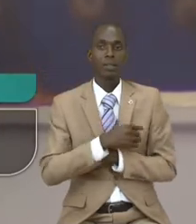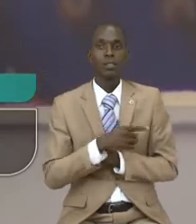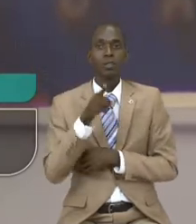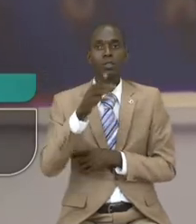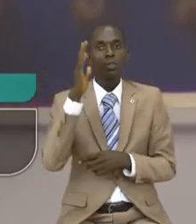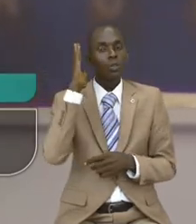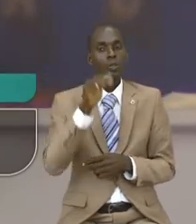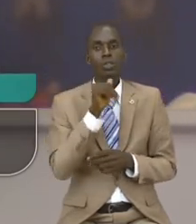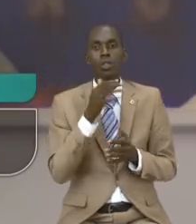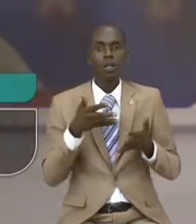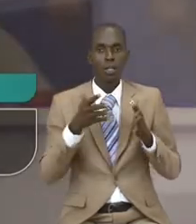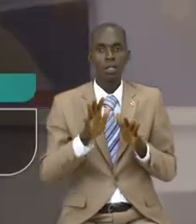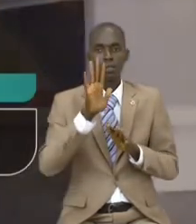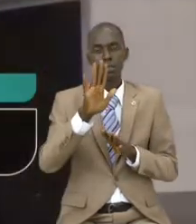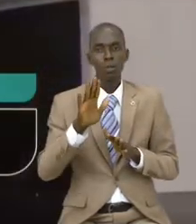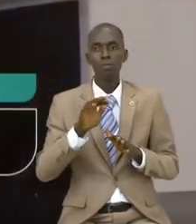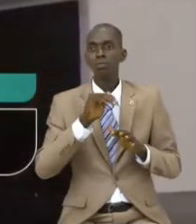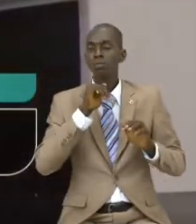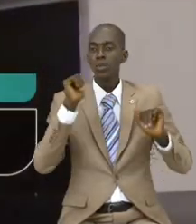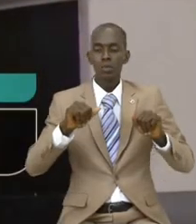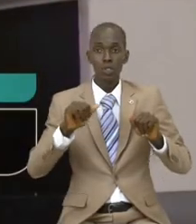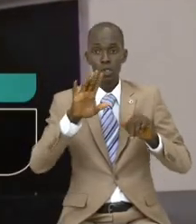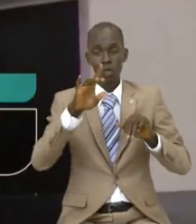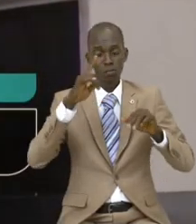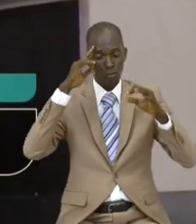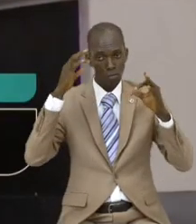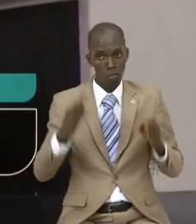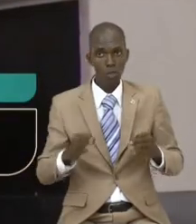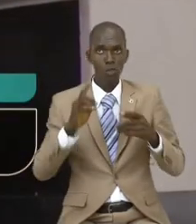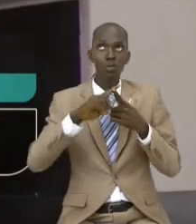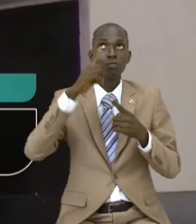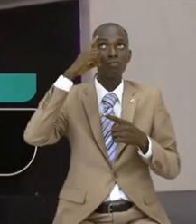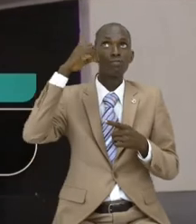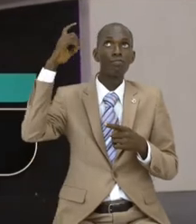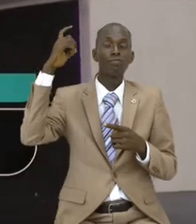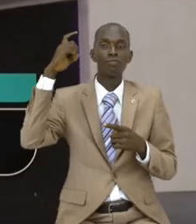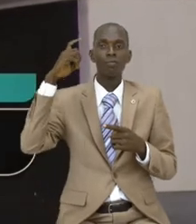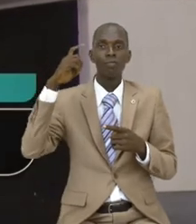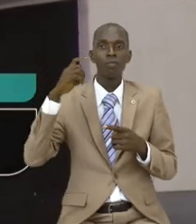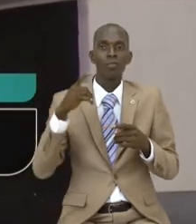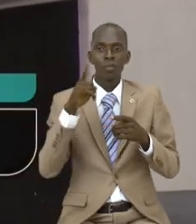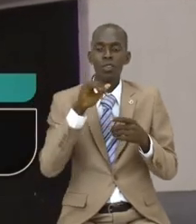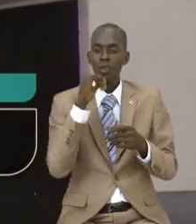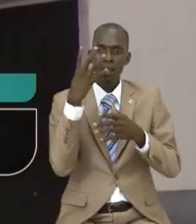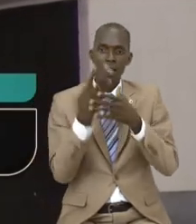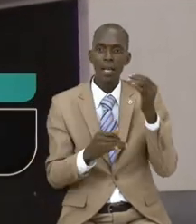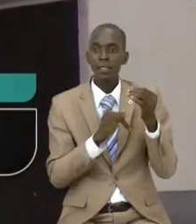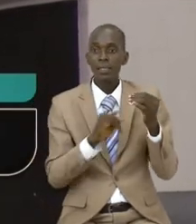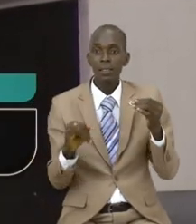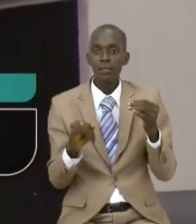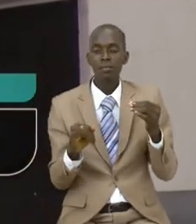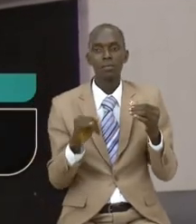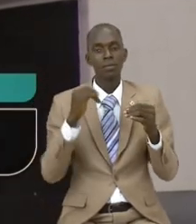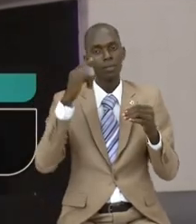not allow your decision to drift. Not lacking in decision. Number